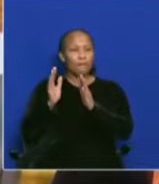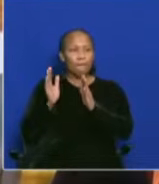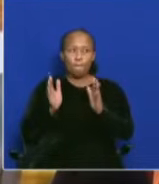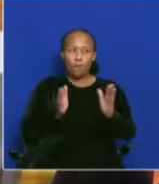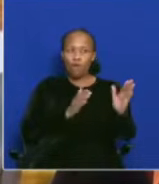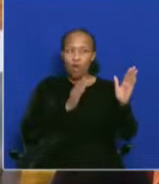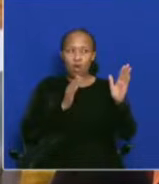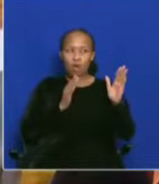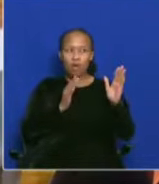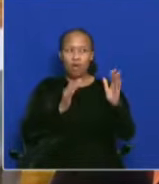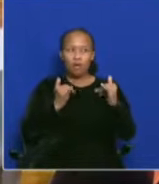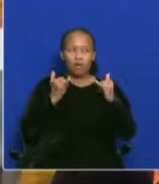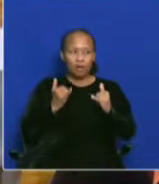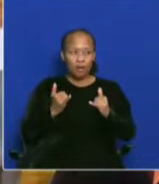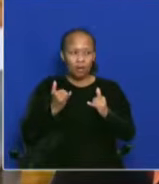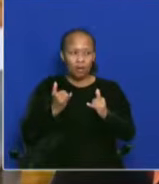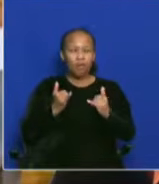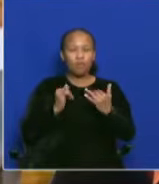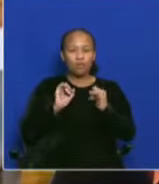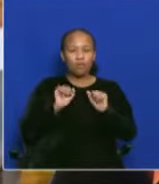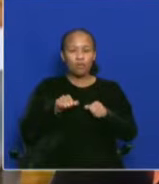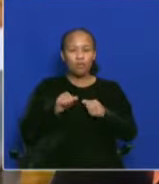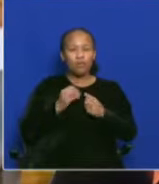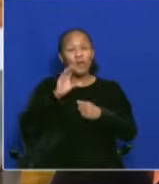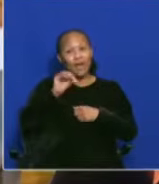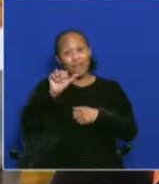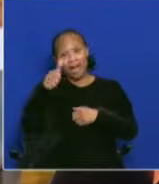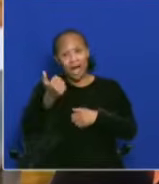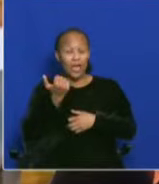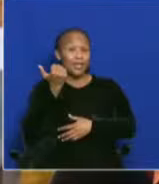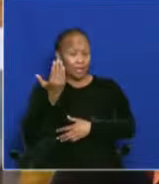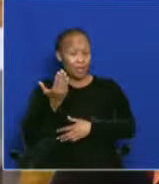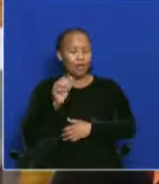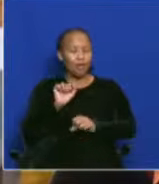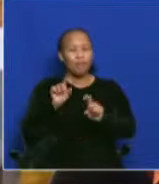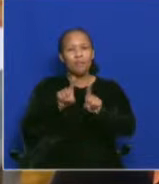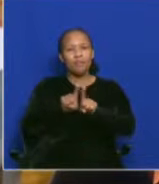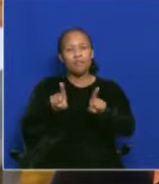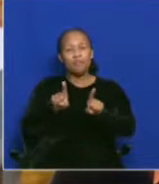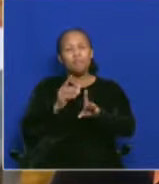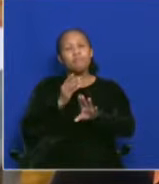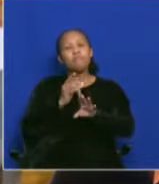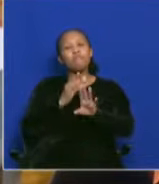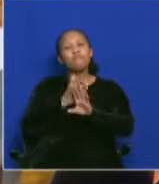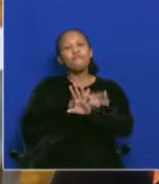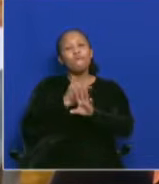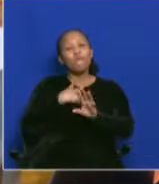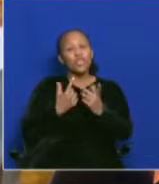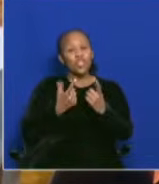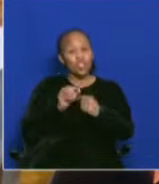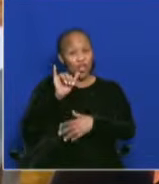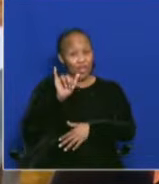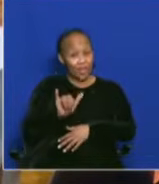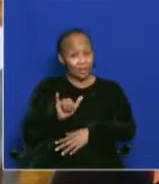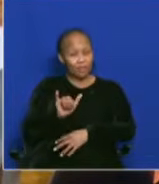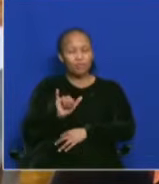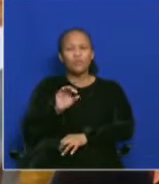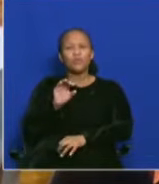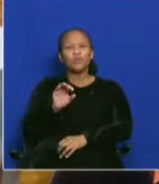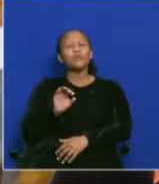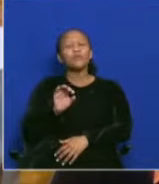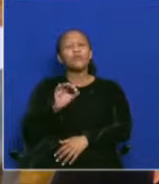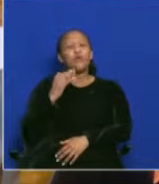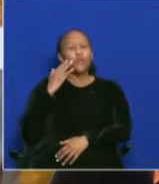chat because there's another tender. But before I do that, there was, at the outset, when I was addressing